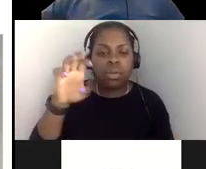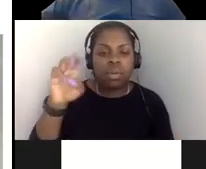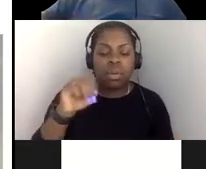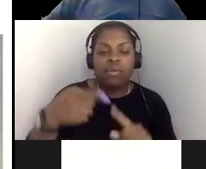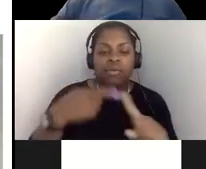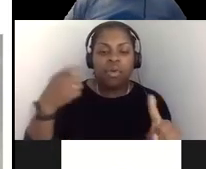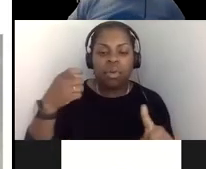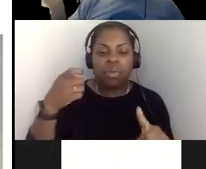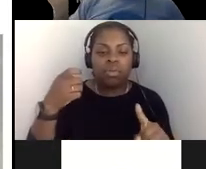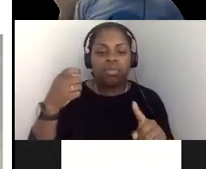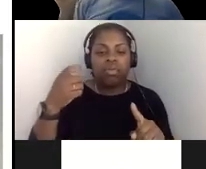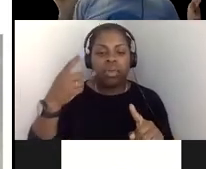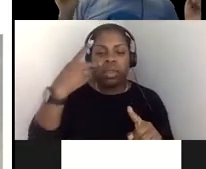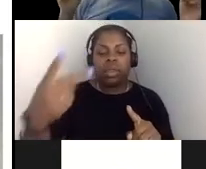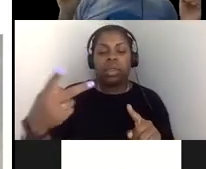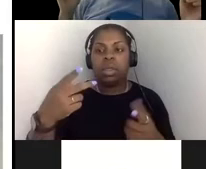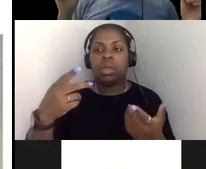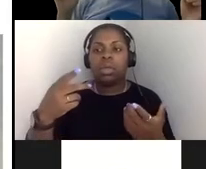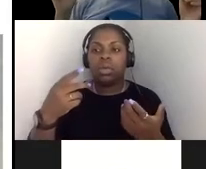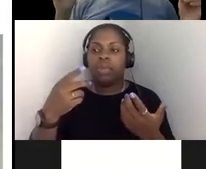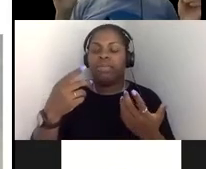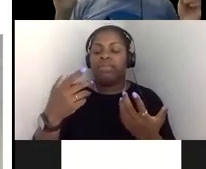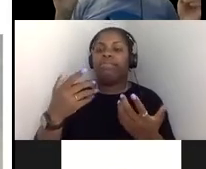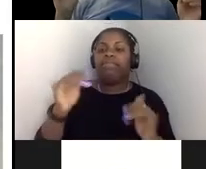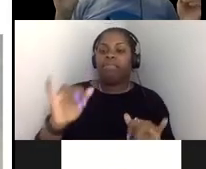Well, you're going to see those